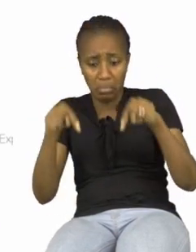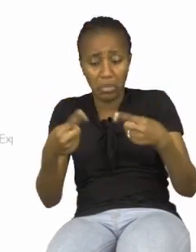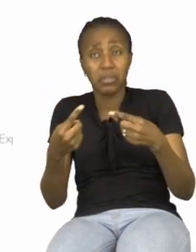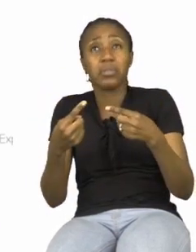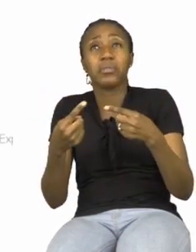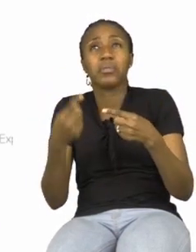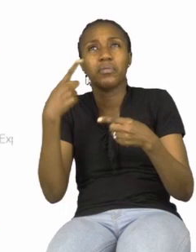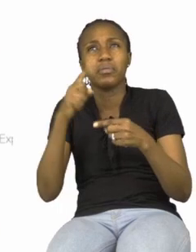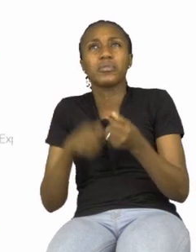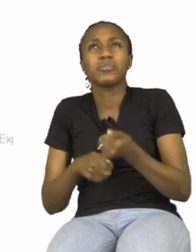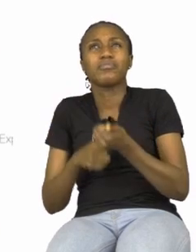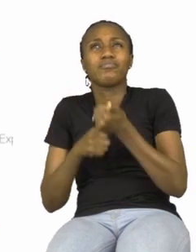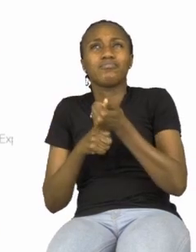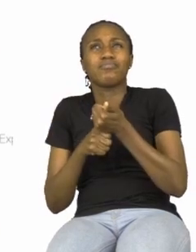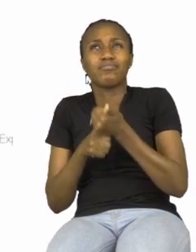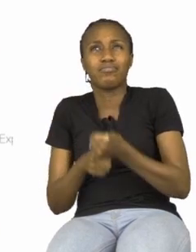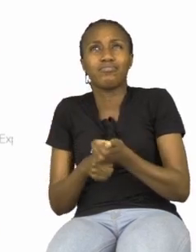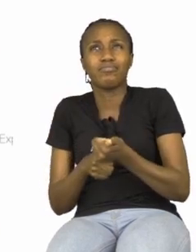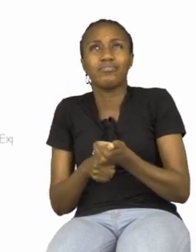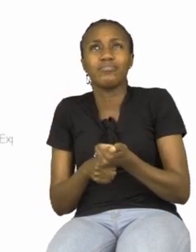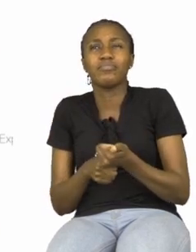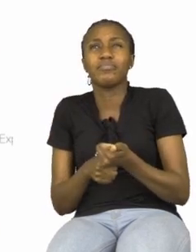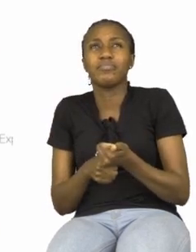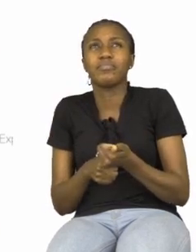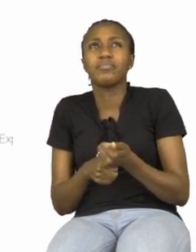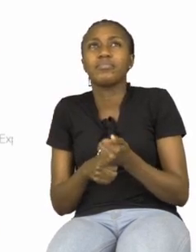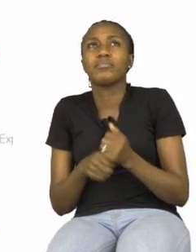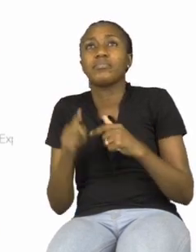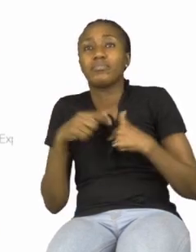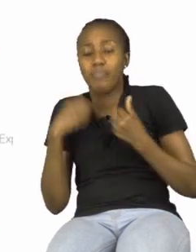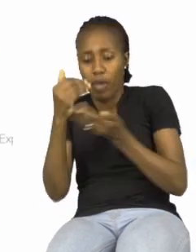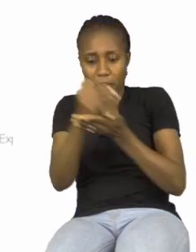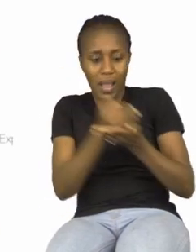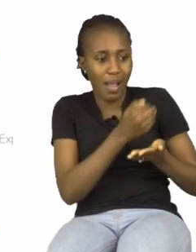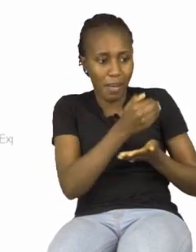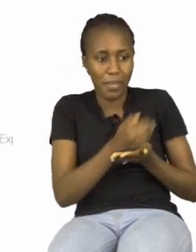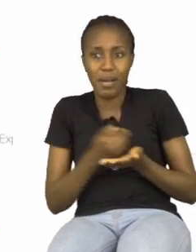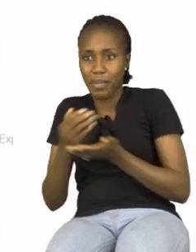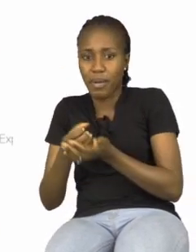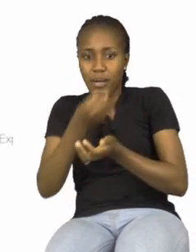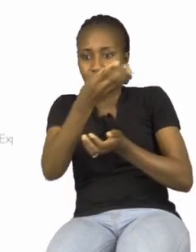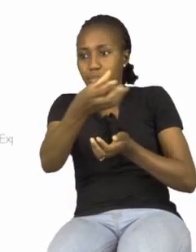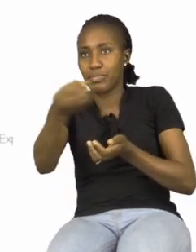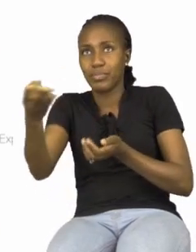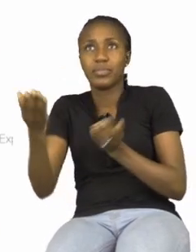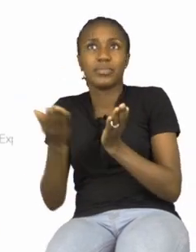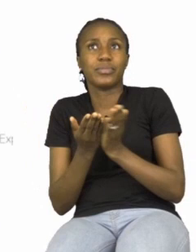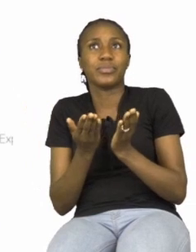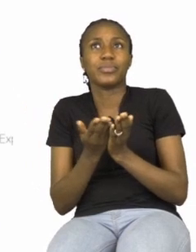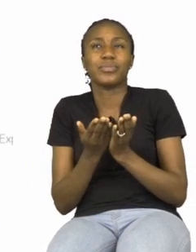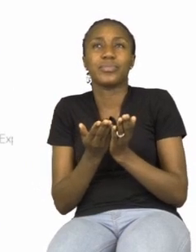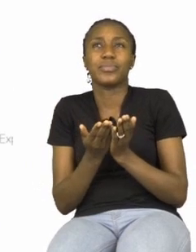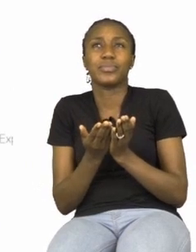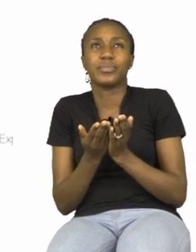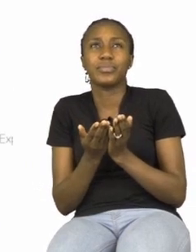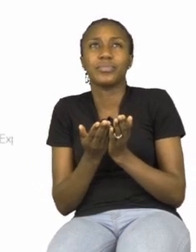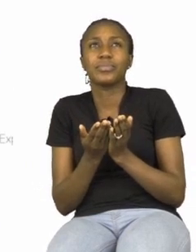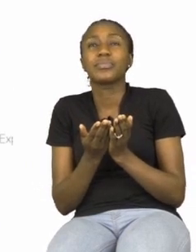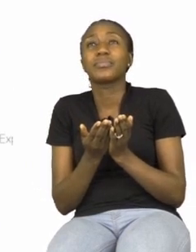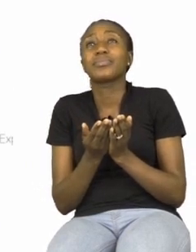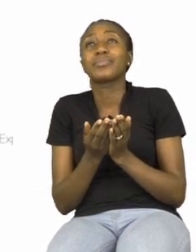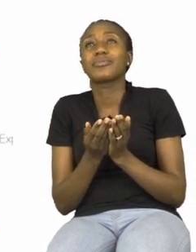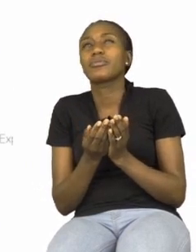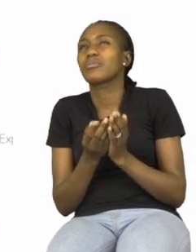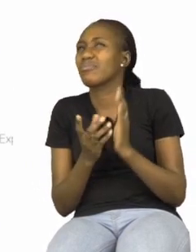through the NHU, we can collect all of that and distribute it to all the schools. So in terms of our